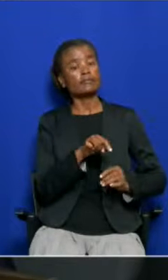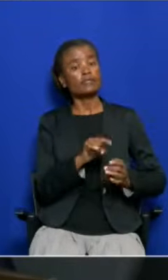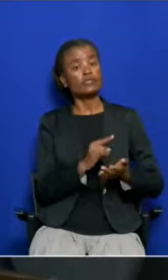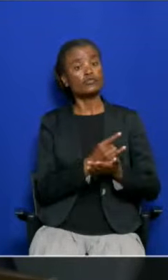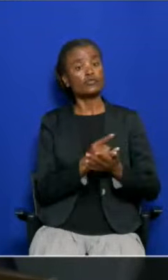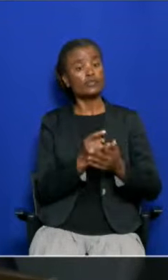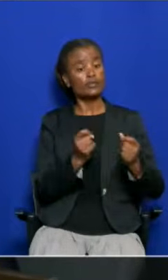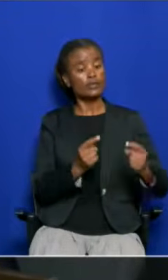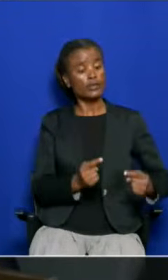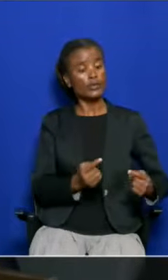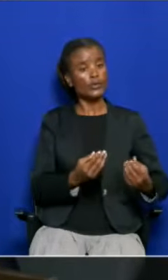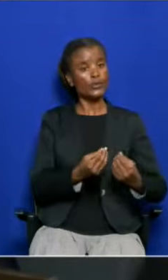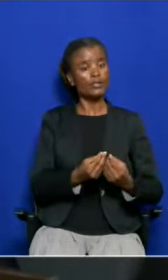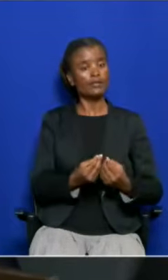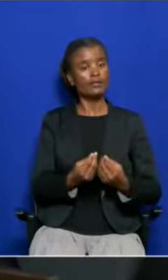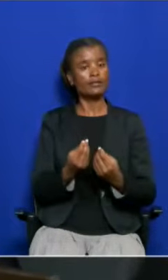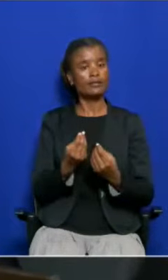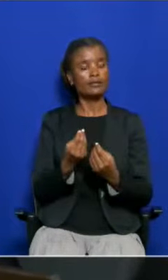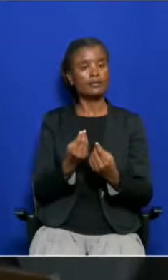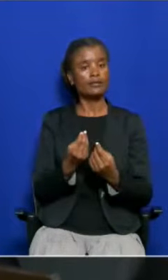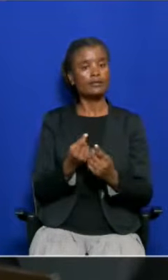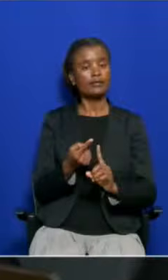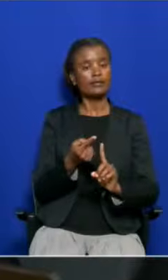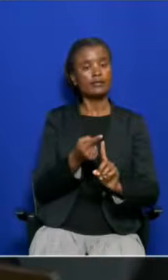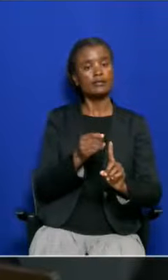Kaba. It was copied